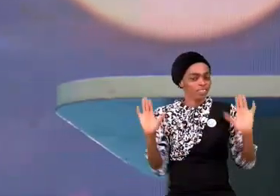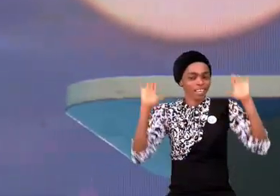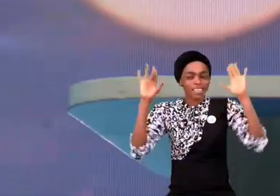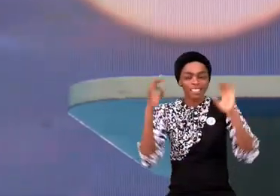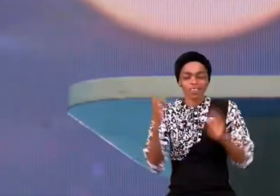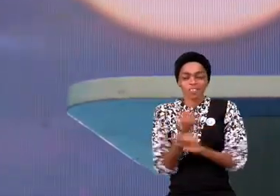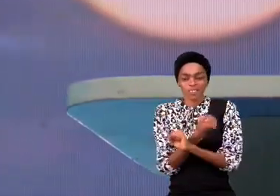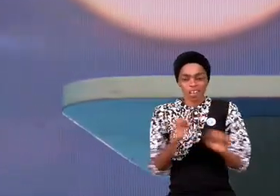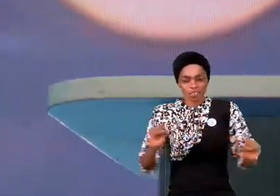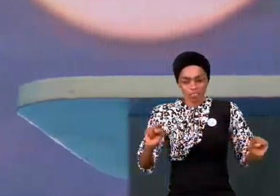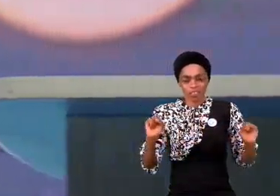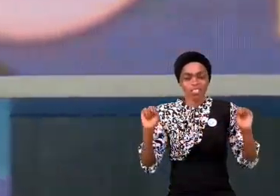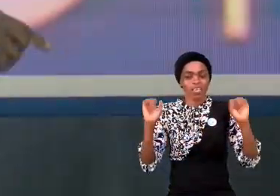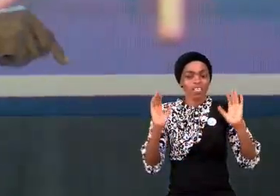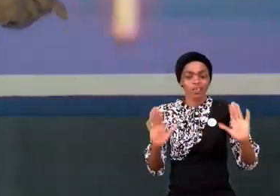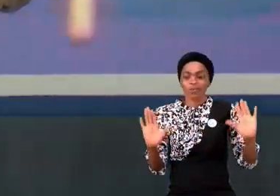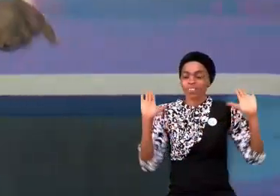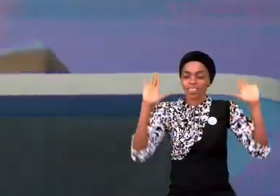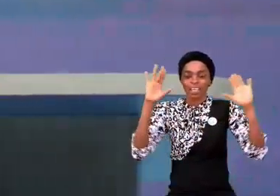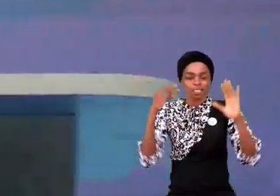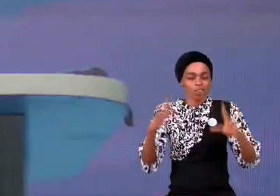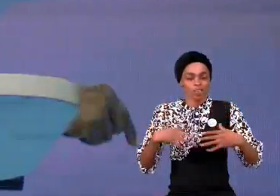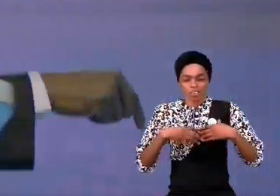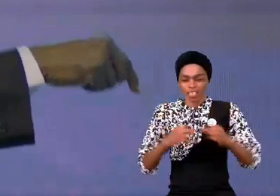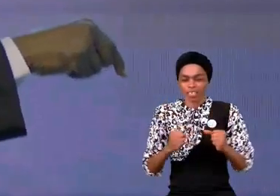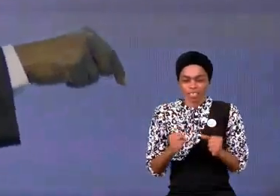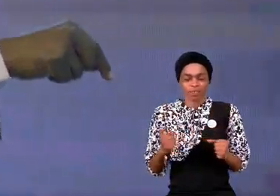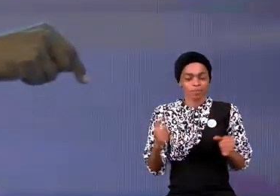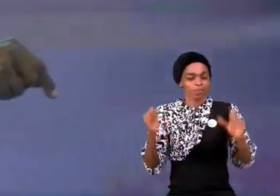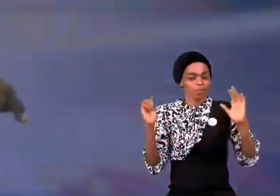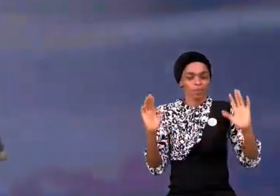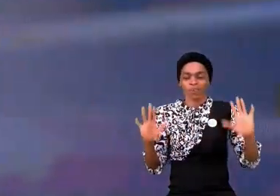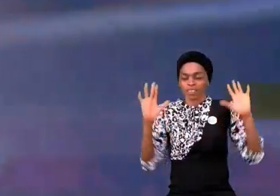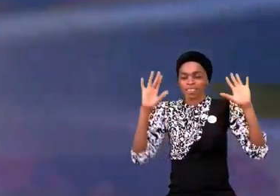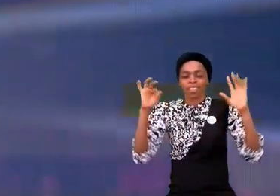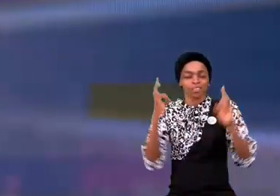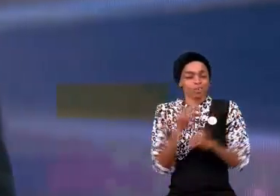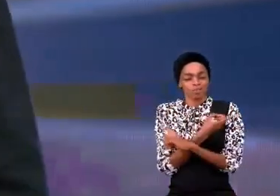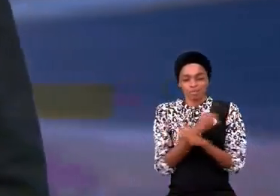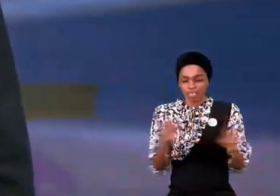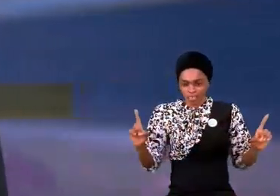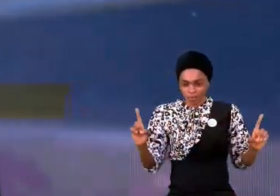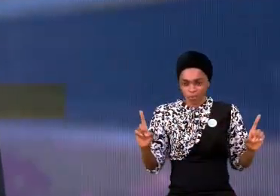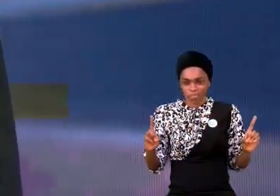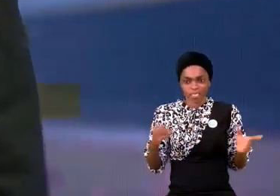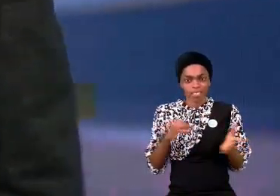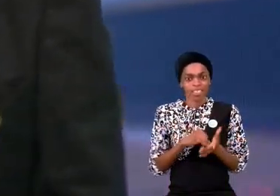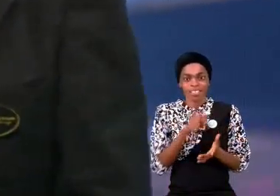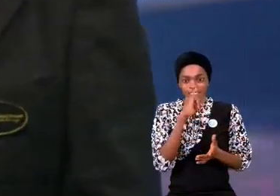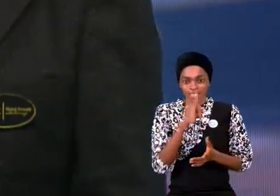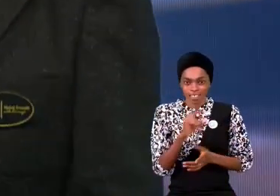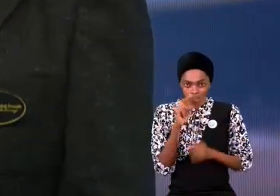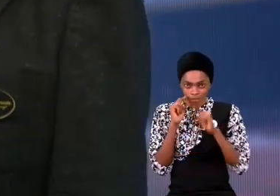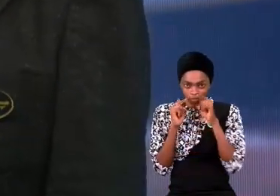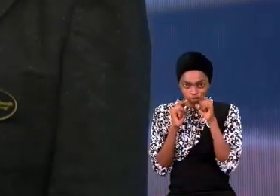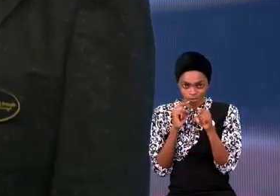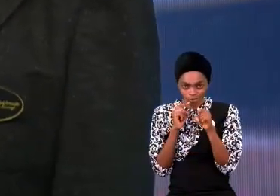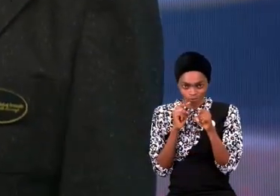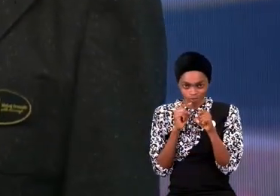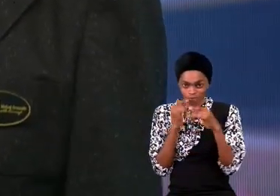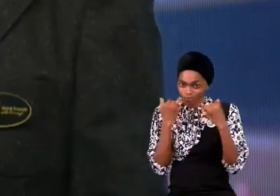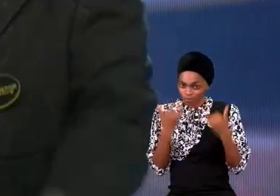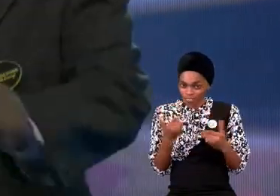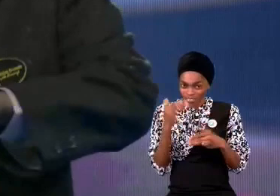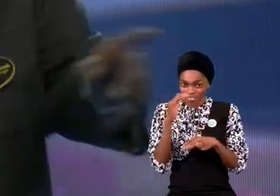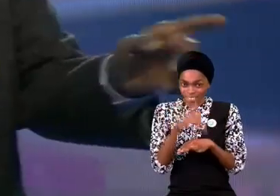of deliverance. It is you tonight that the Lord miraculously is going